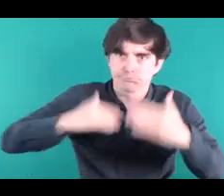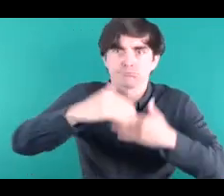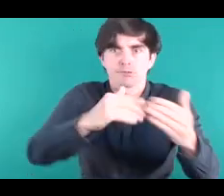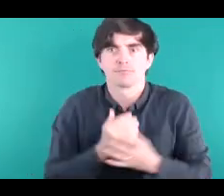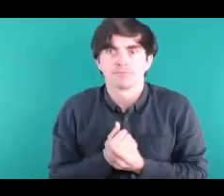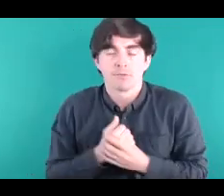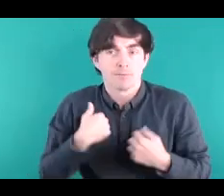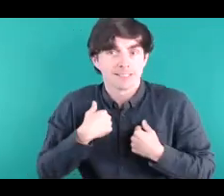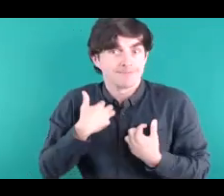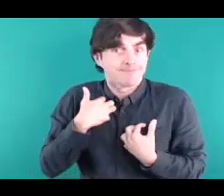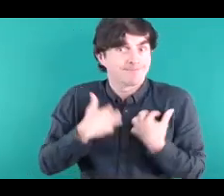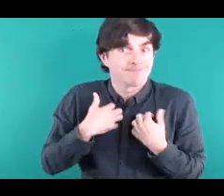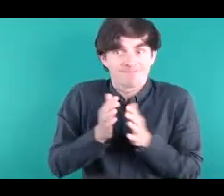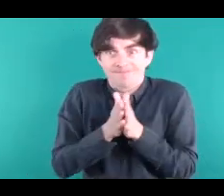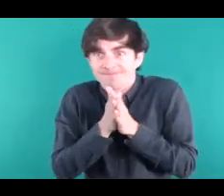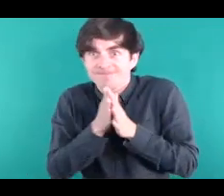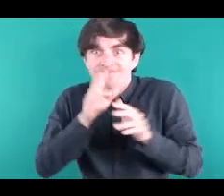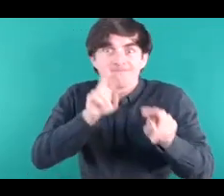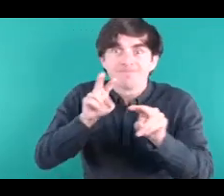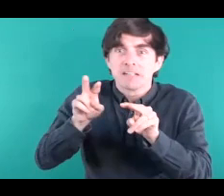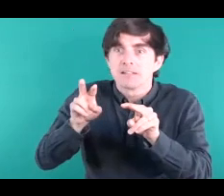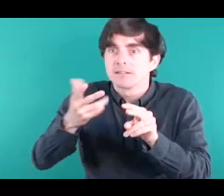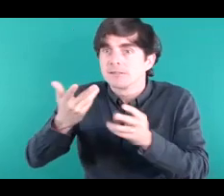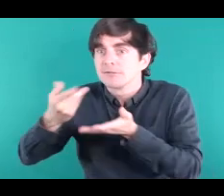to you. Thank you very much, Ola.